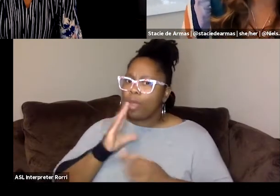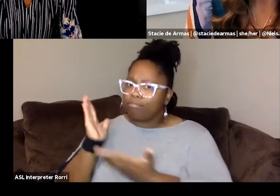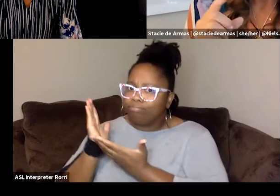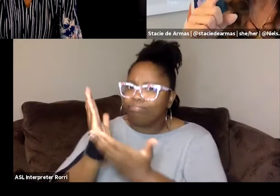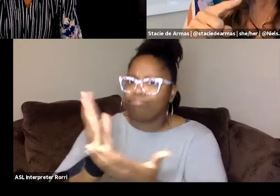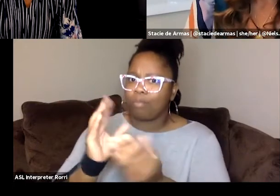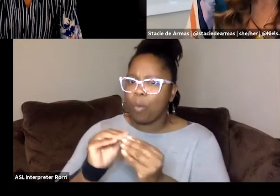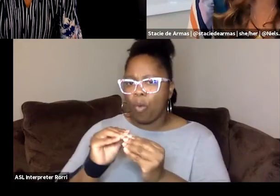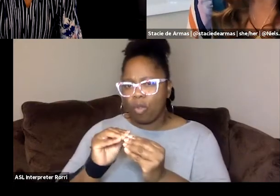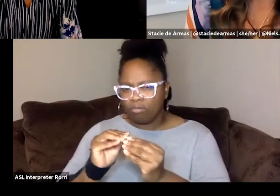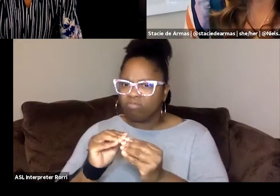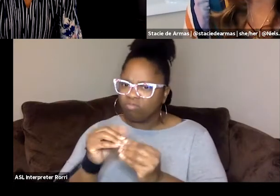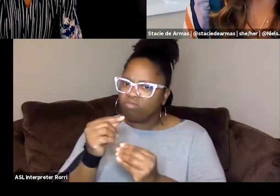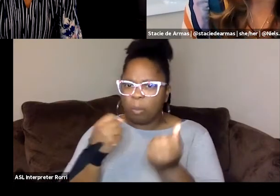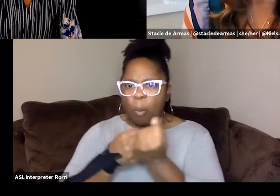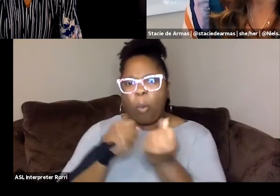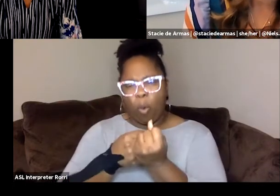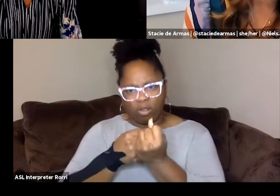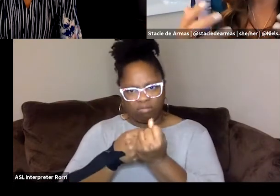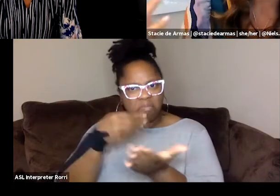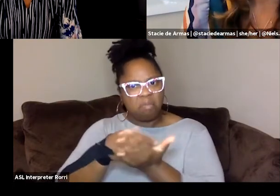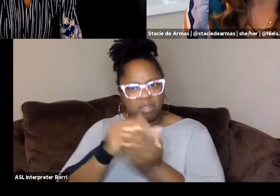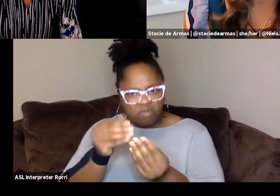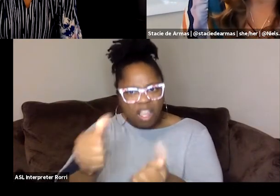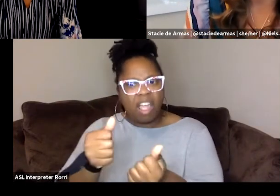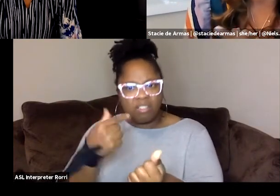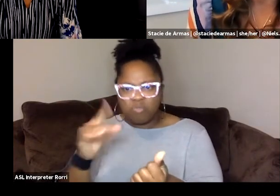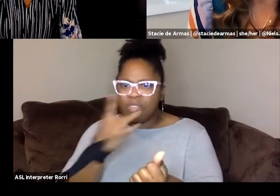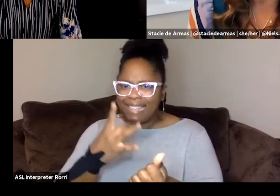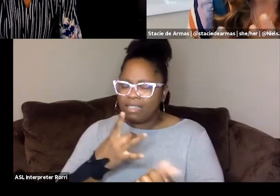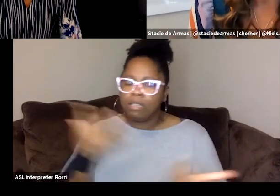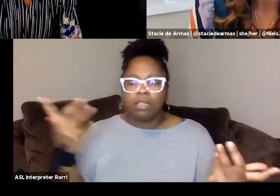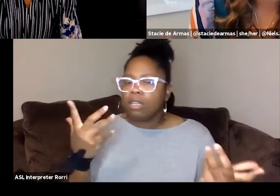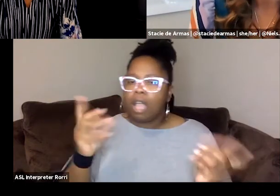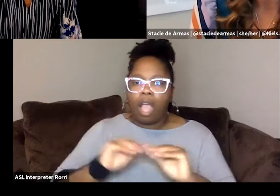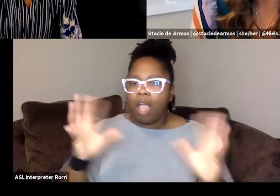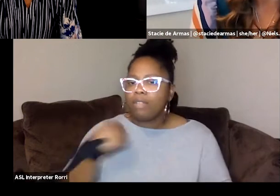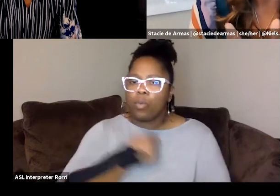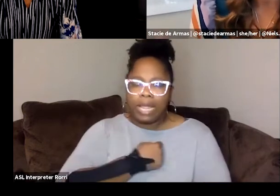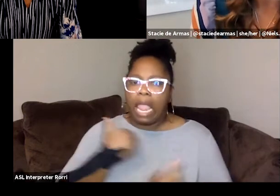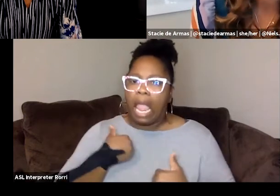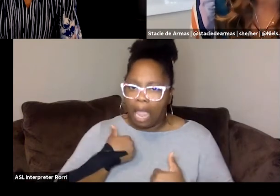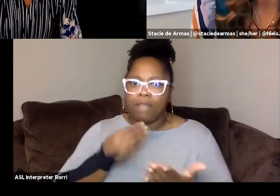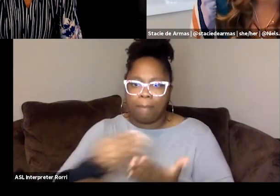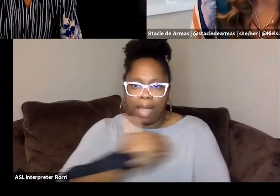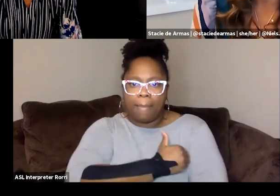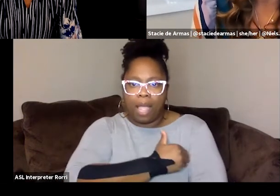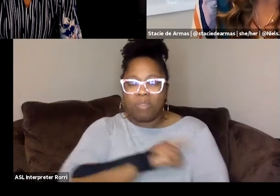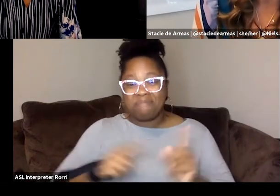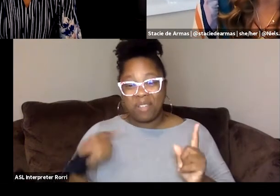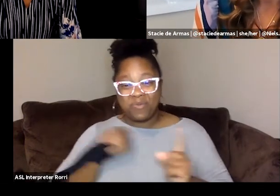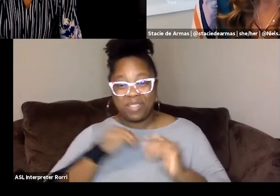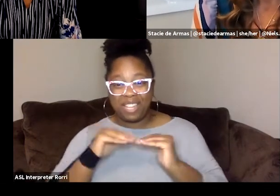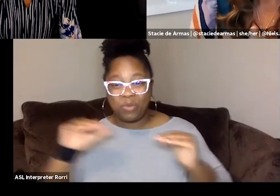more greenlit. Latinos are, they're incredible consumers. We can talk about, the buying power, but the fact is we're talking about 20% of the population